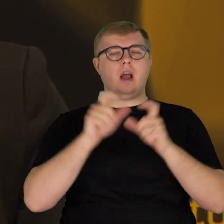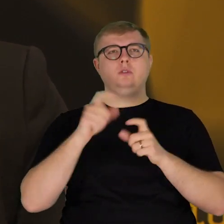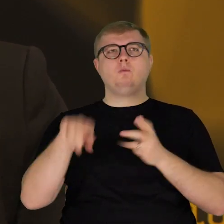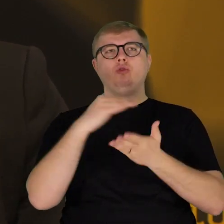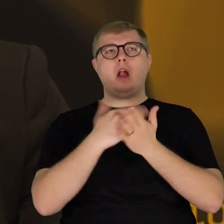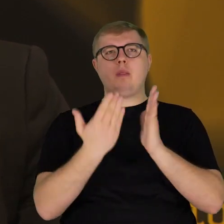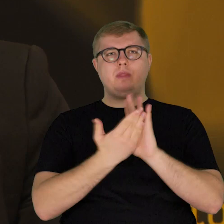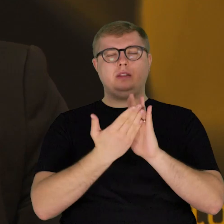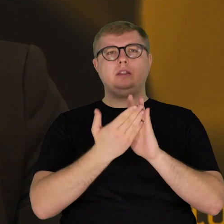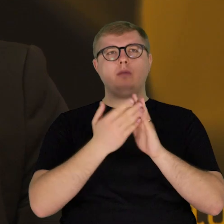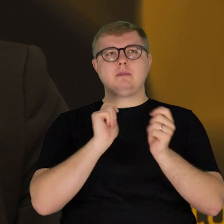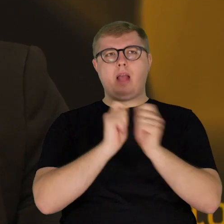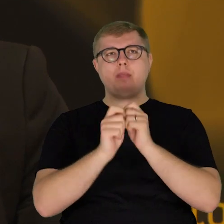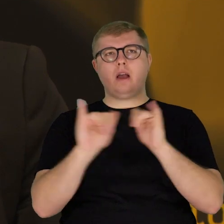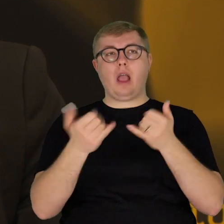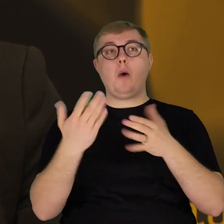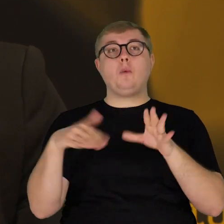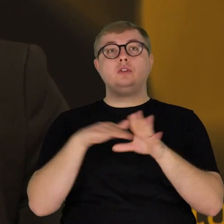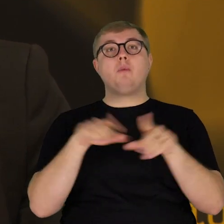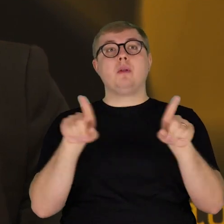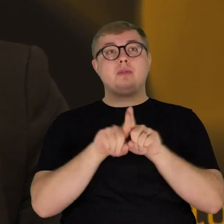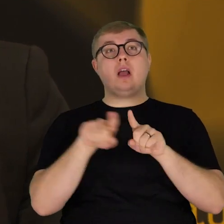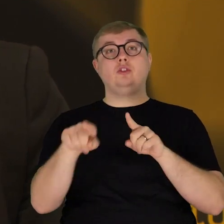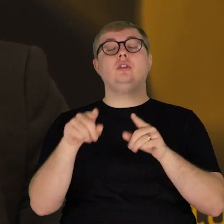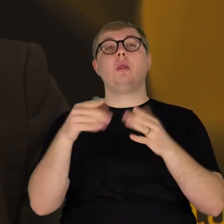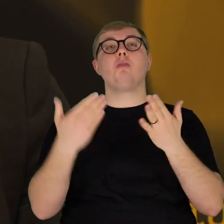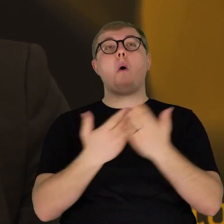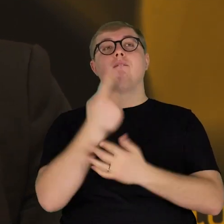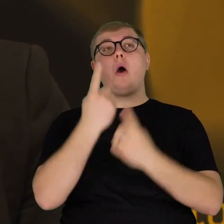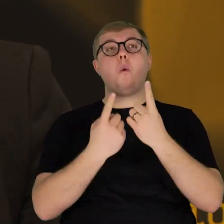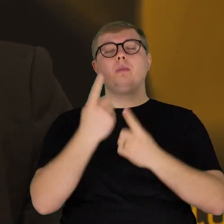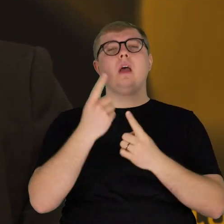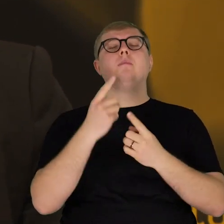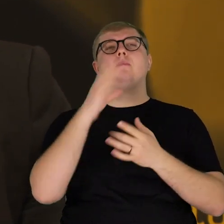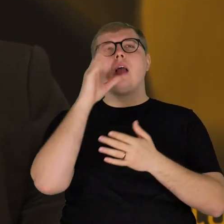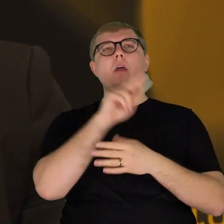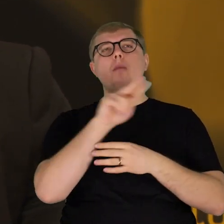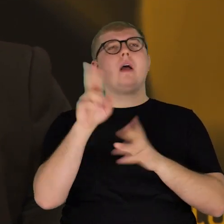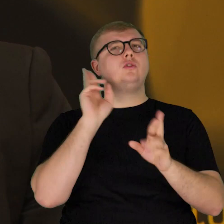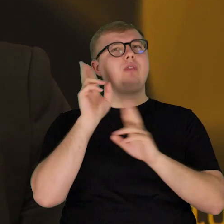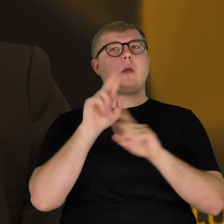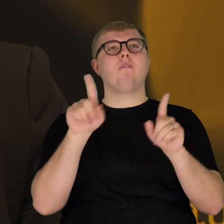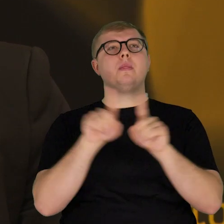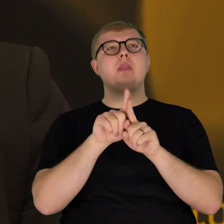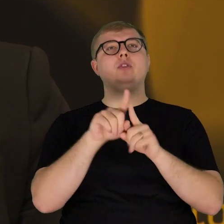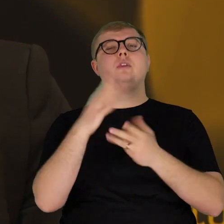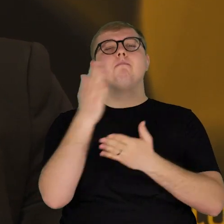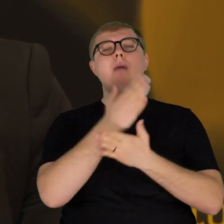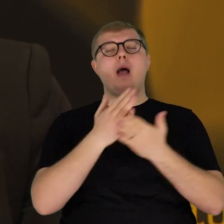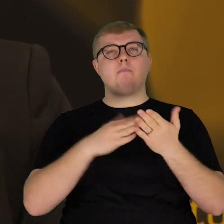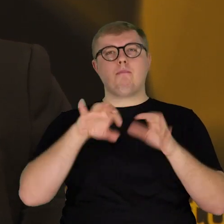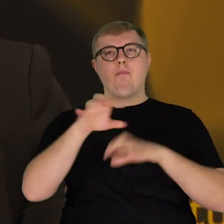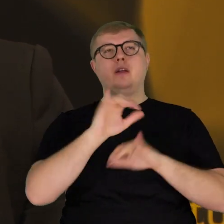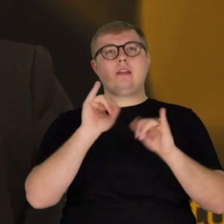Huta in the form of hybrid mapping. And today's event will be about that, about hybrid mapping.